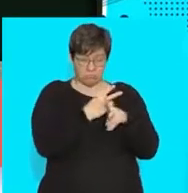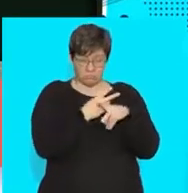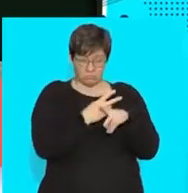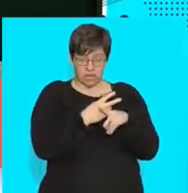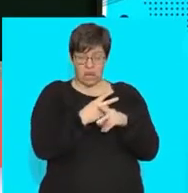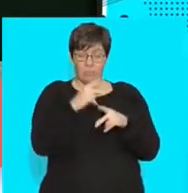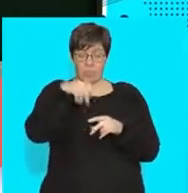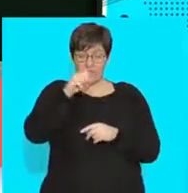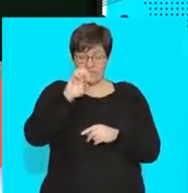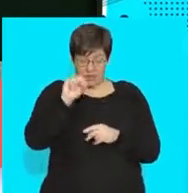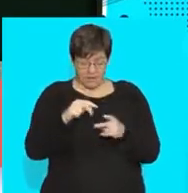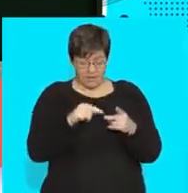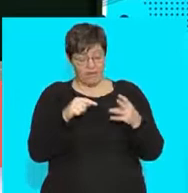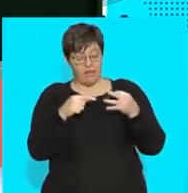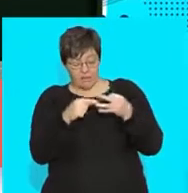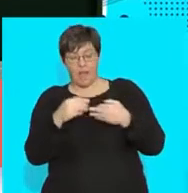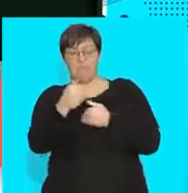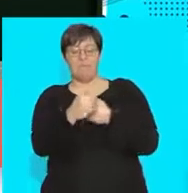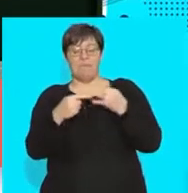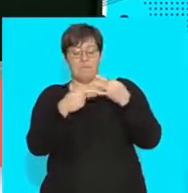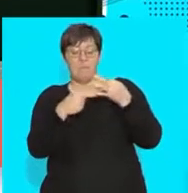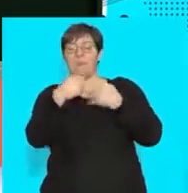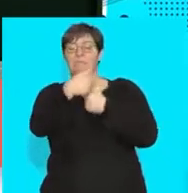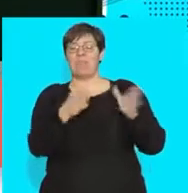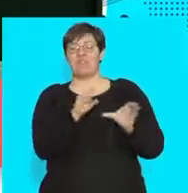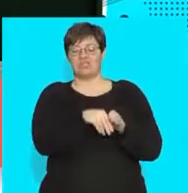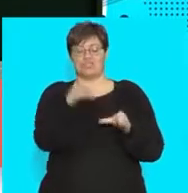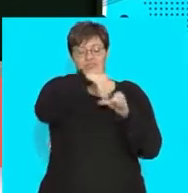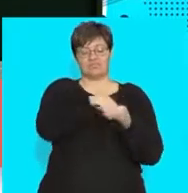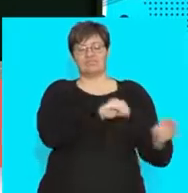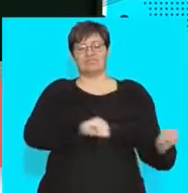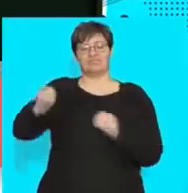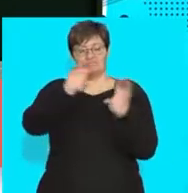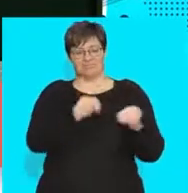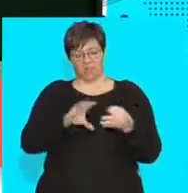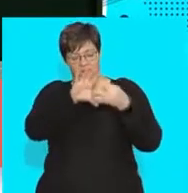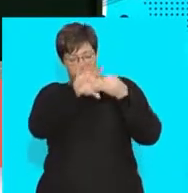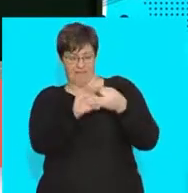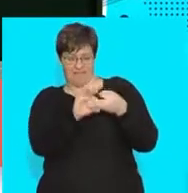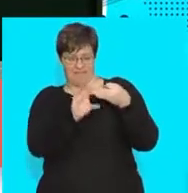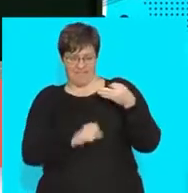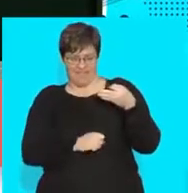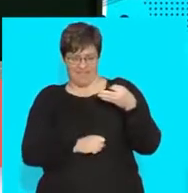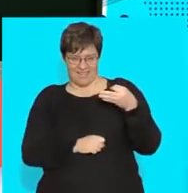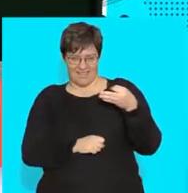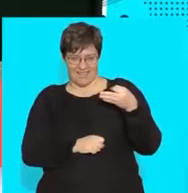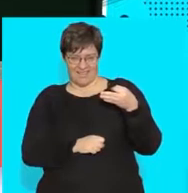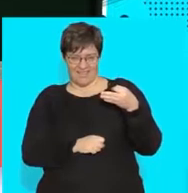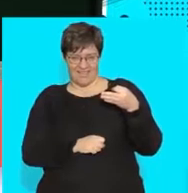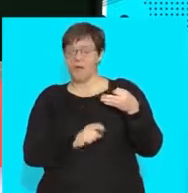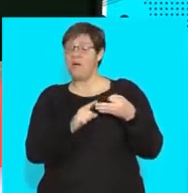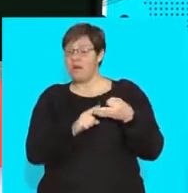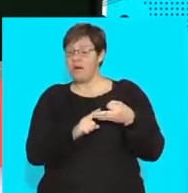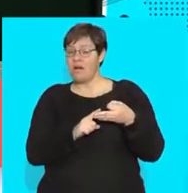way. So the mitochondria, the endoplasmic reticulum, the ribosomes, and the Golgi body, we're going to